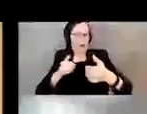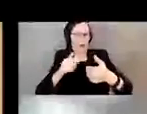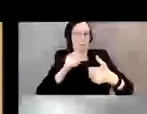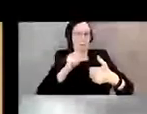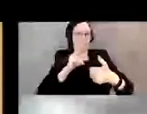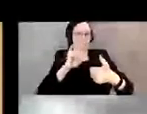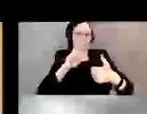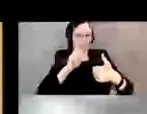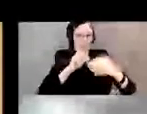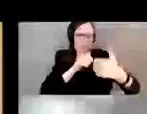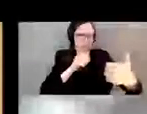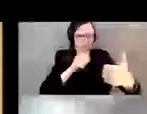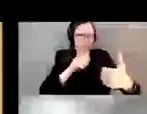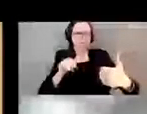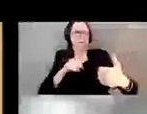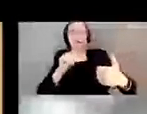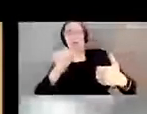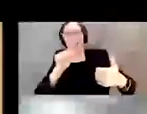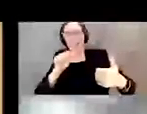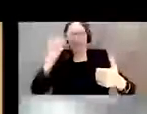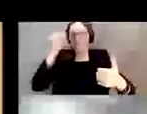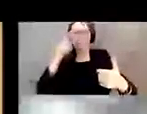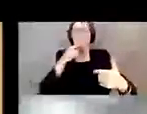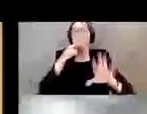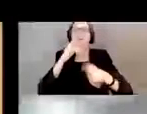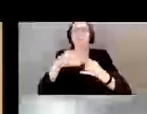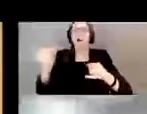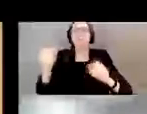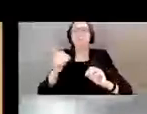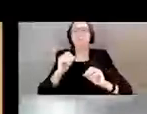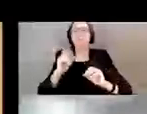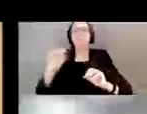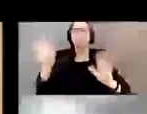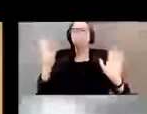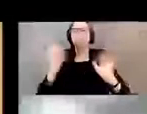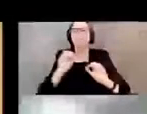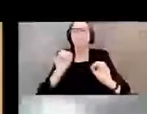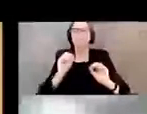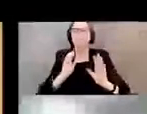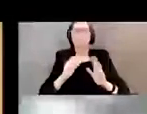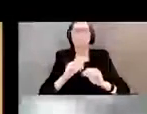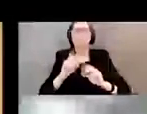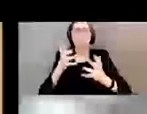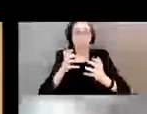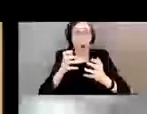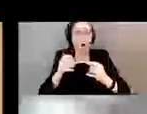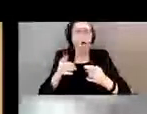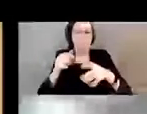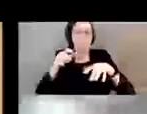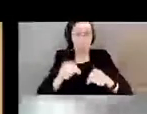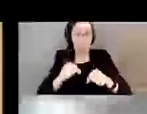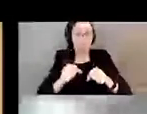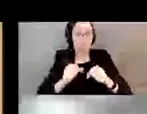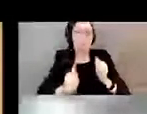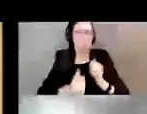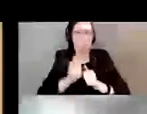of Afghanistan and India, he says that it's invalid. He wants to take the majority of Northwest India, what will